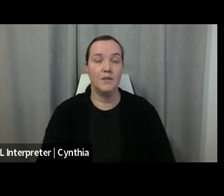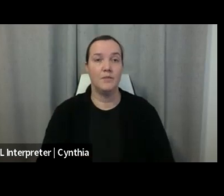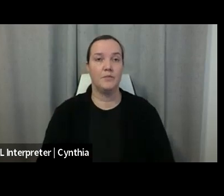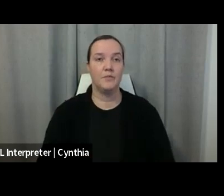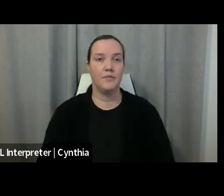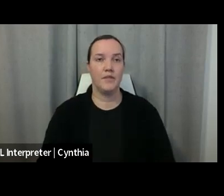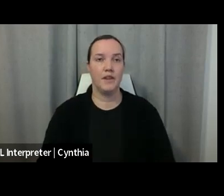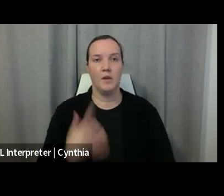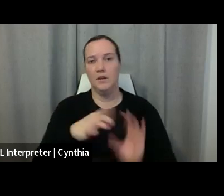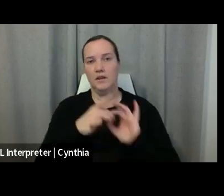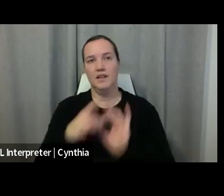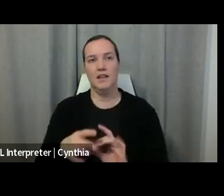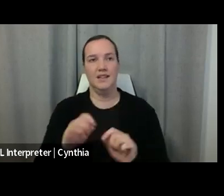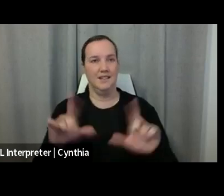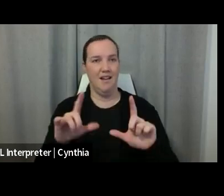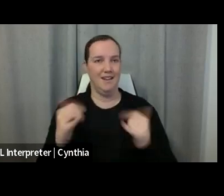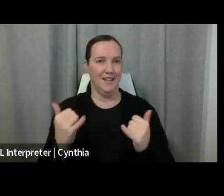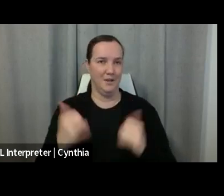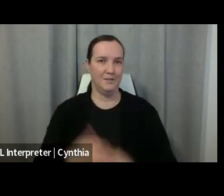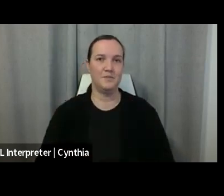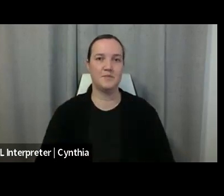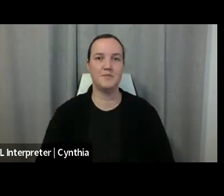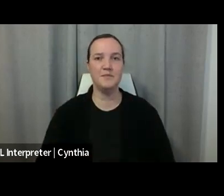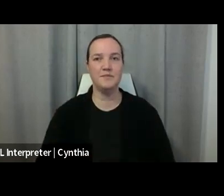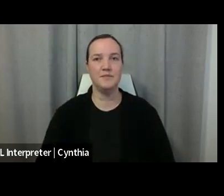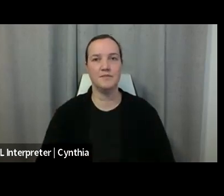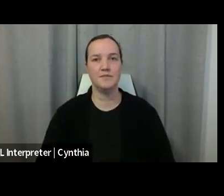relate to these slides as we're going along.